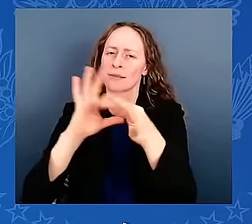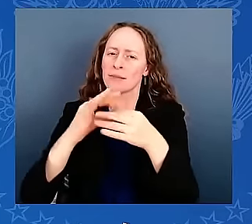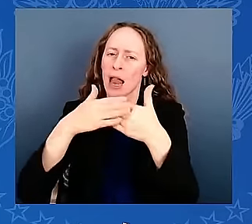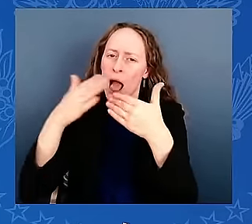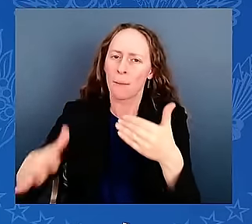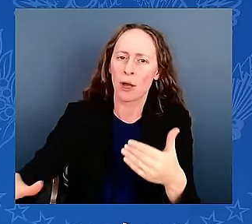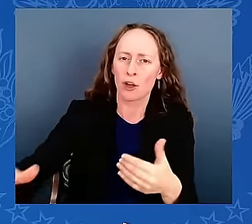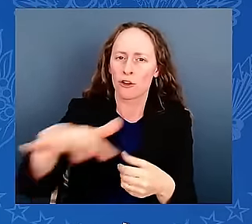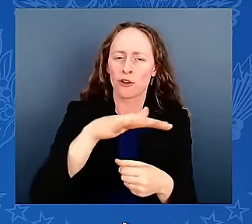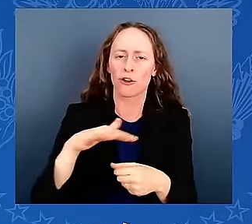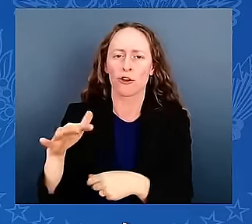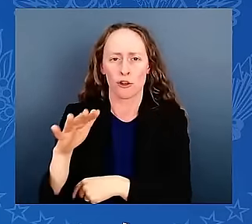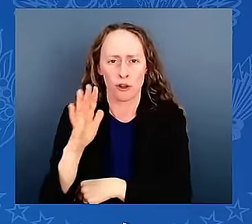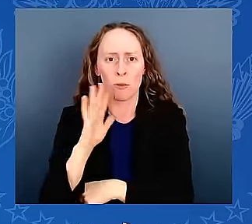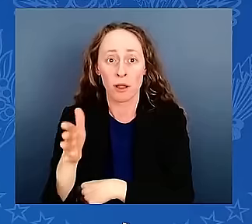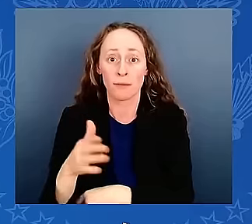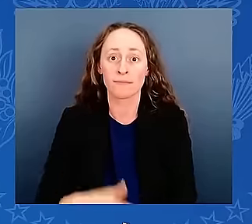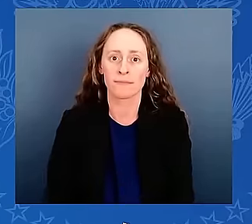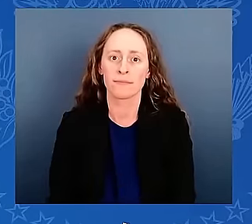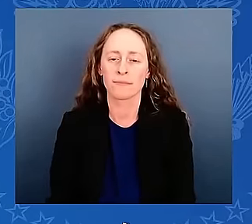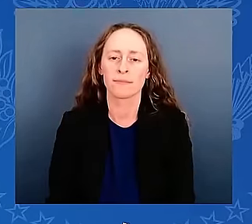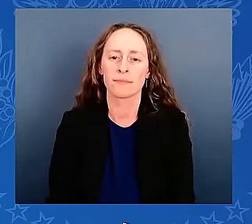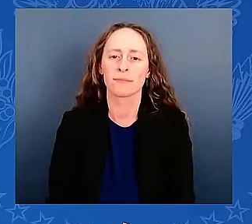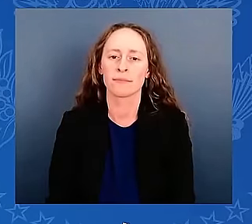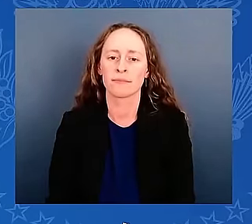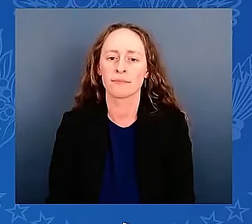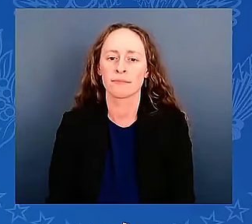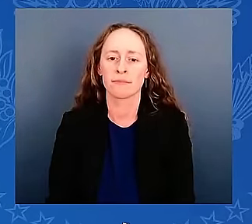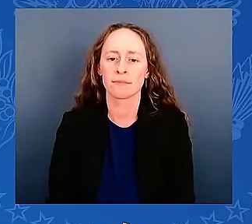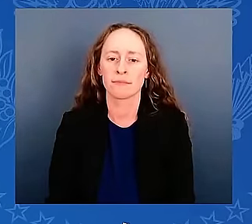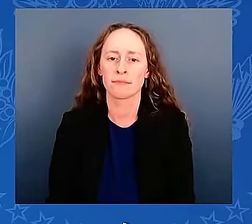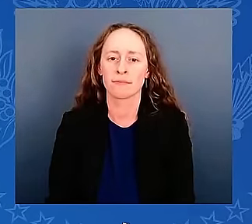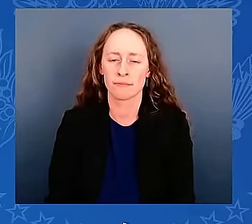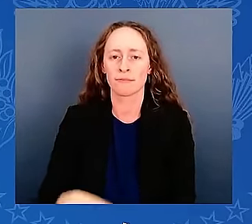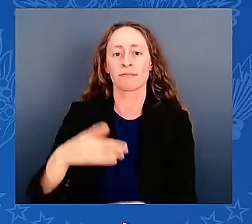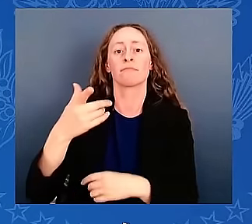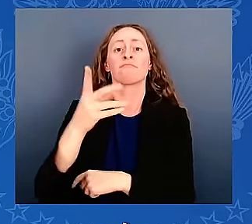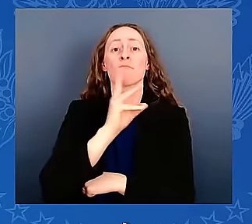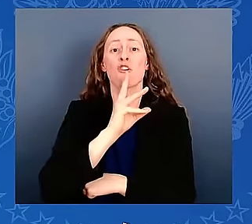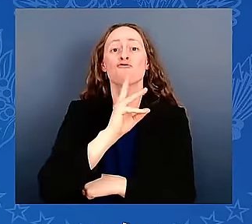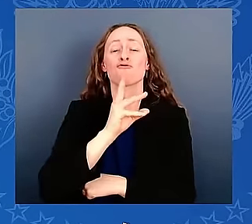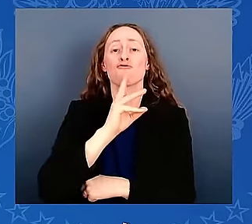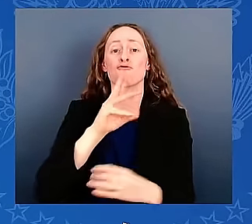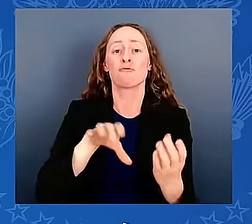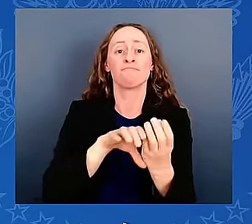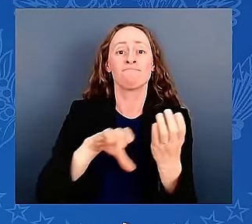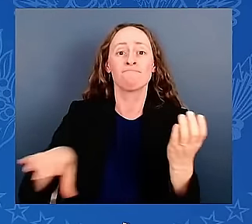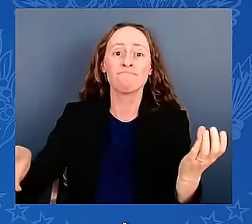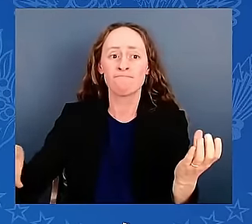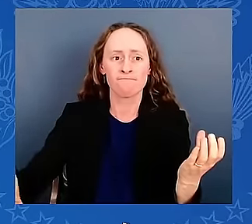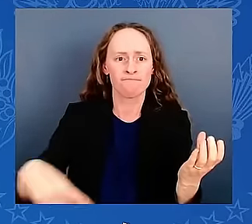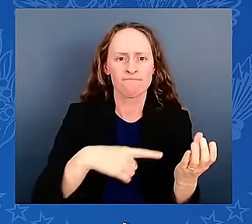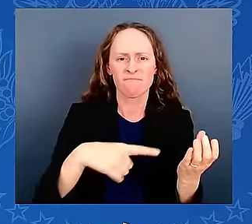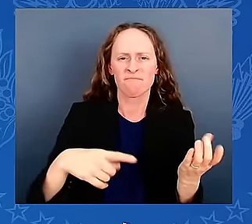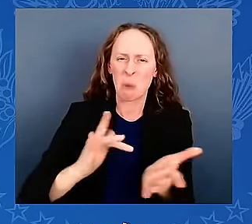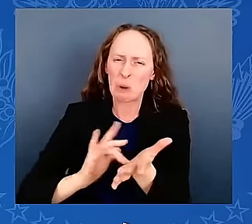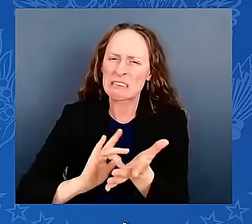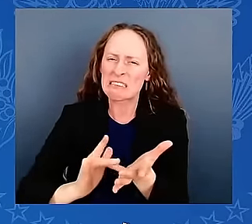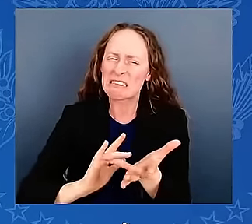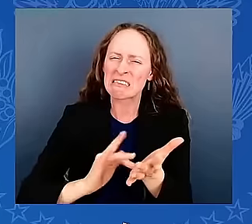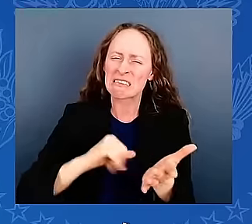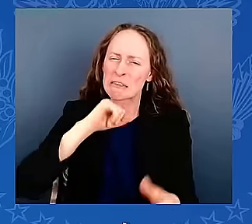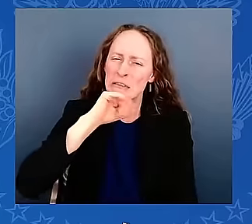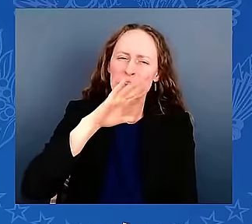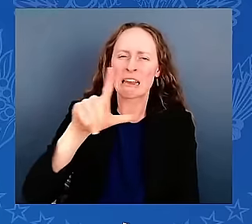every poisonous lead pipe in a house in America so every child can drink clean water without fear of brain